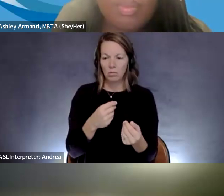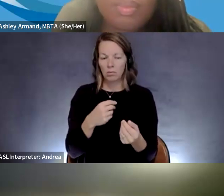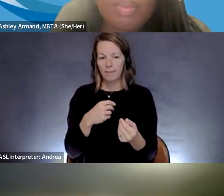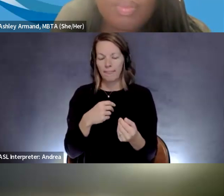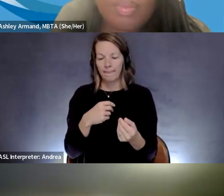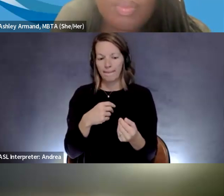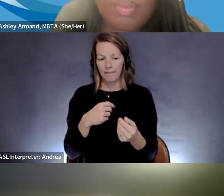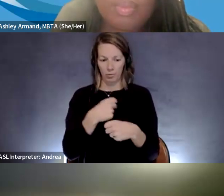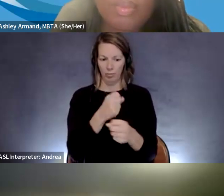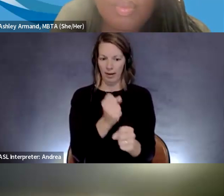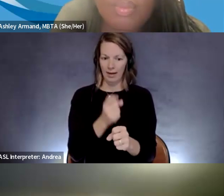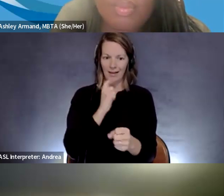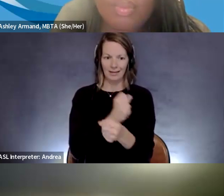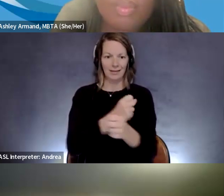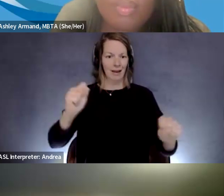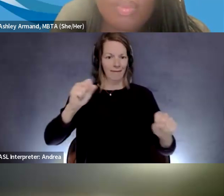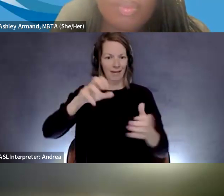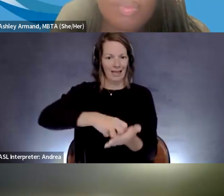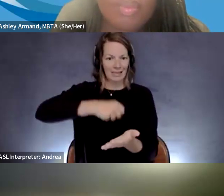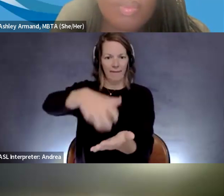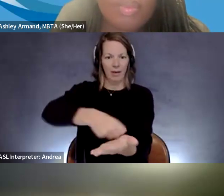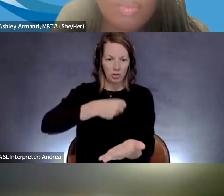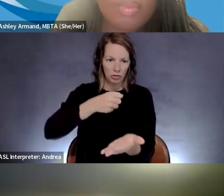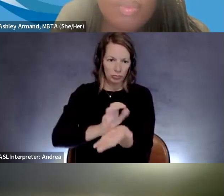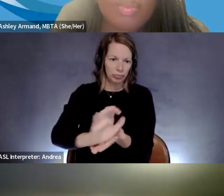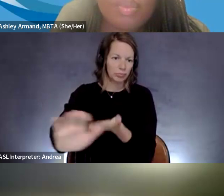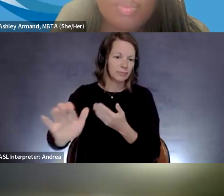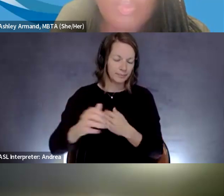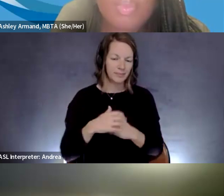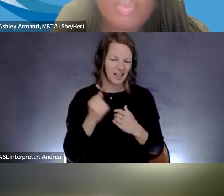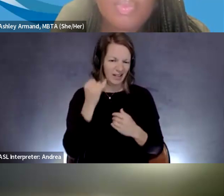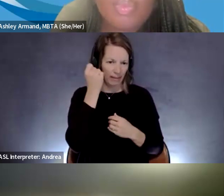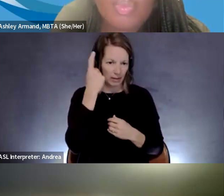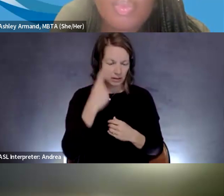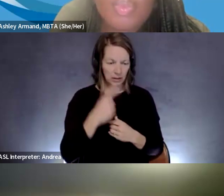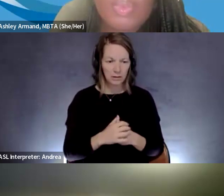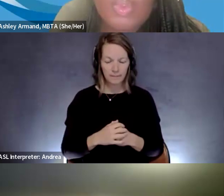to create a safe excavation to do so, if that makes sense.